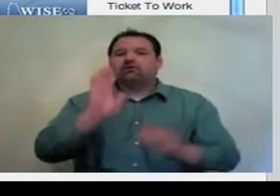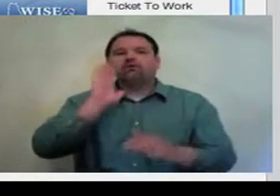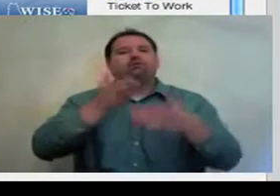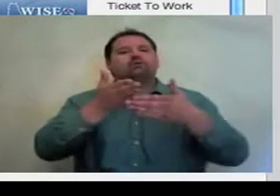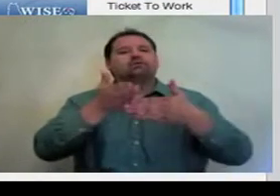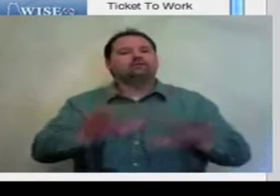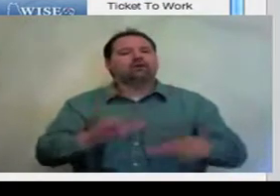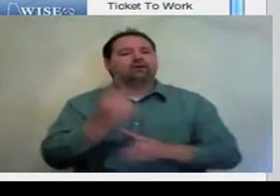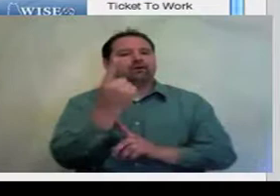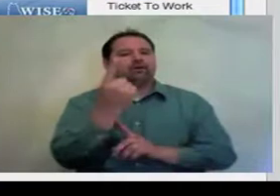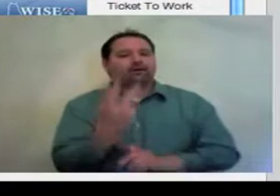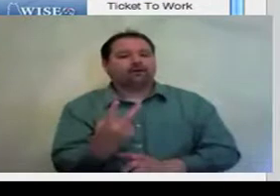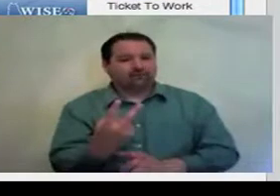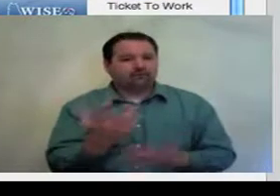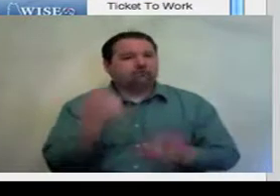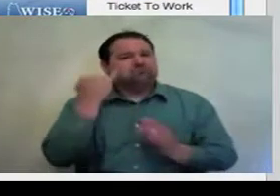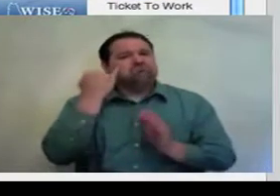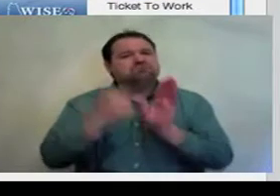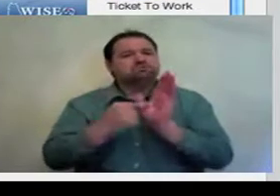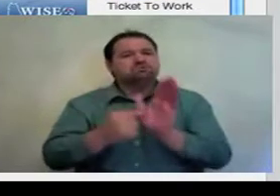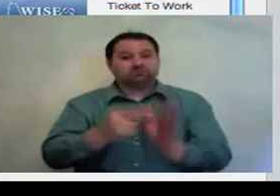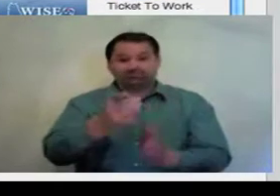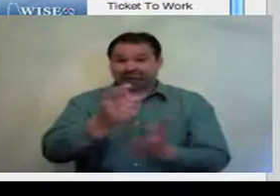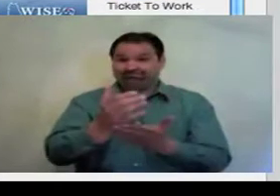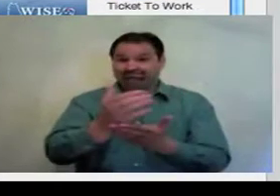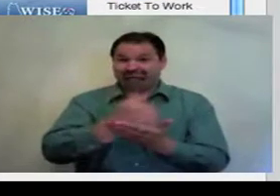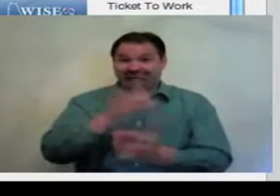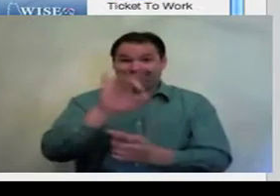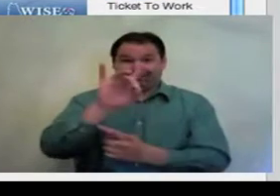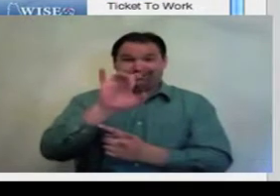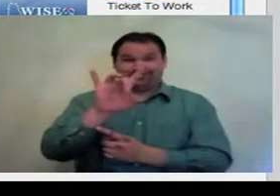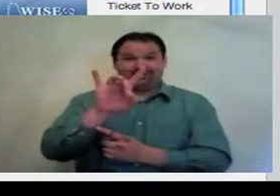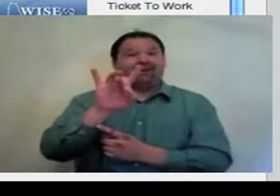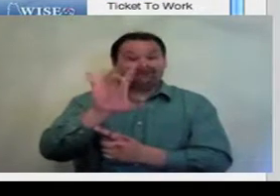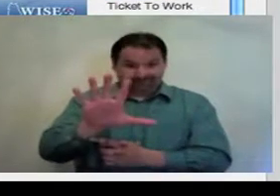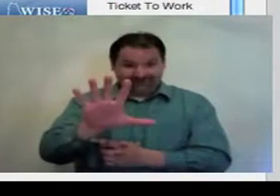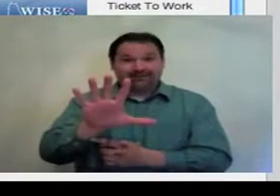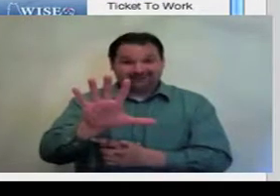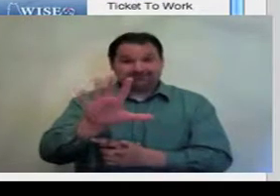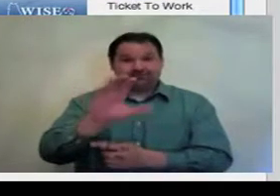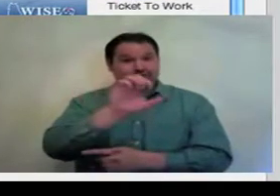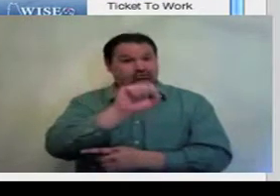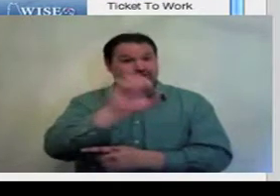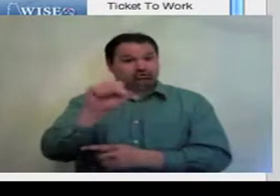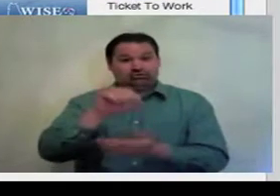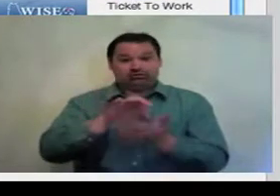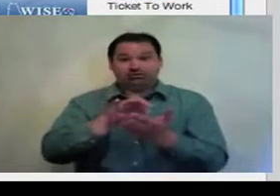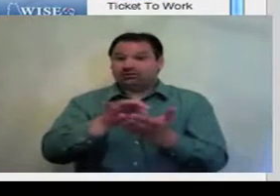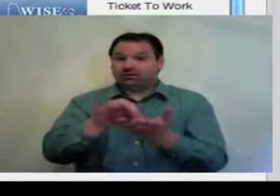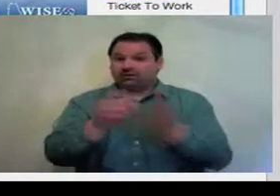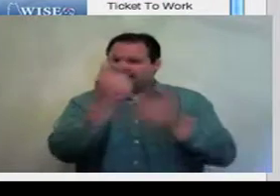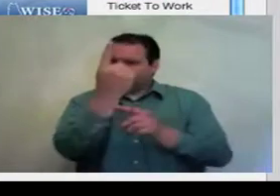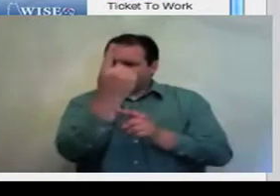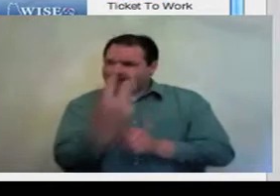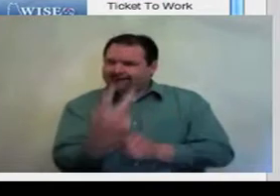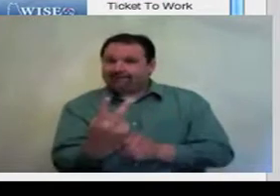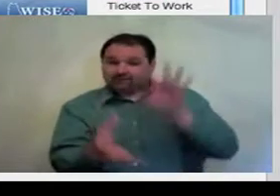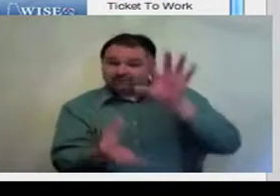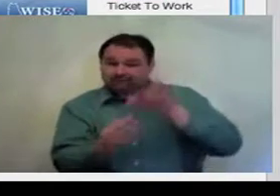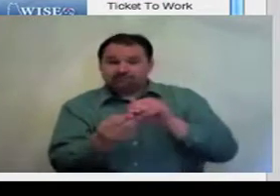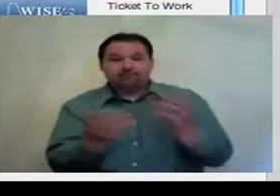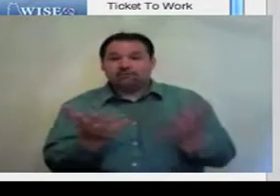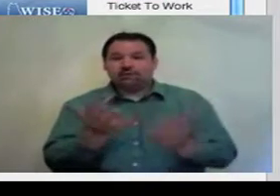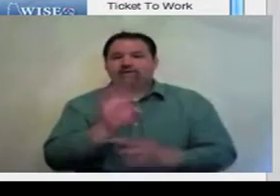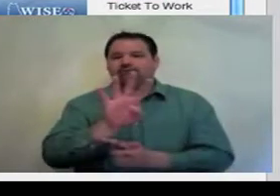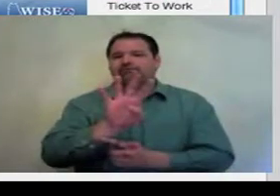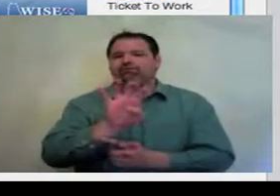don't count it, and then they divide by half. So the example on the screen, if you earn $885, Social Security